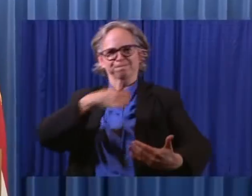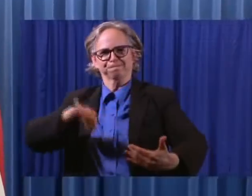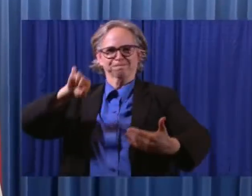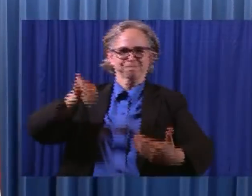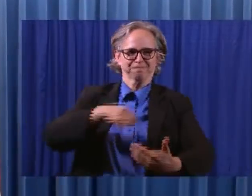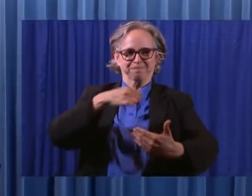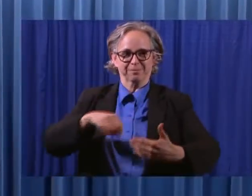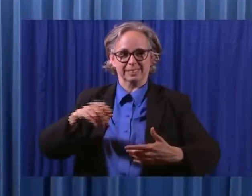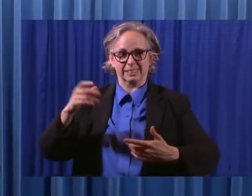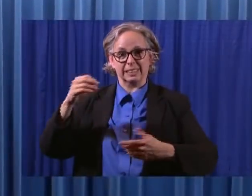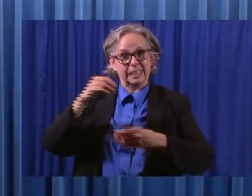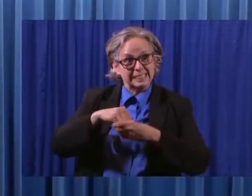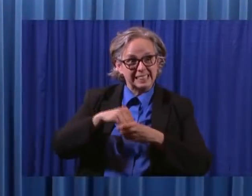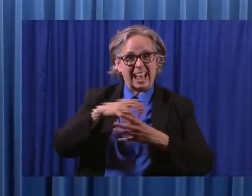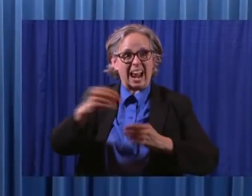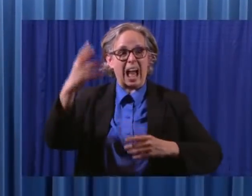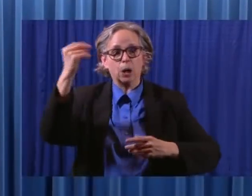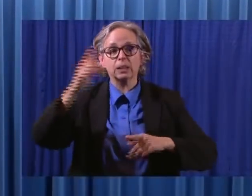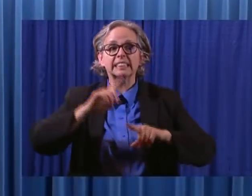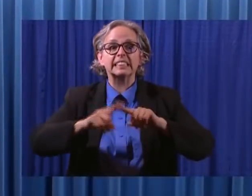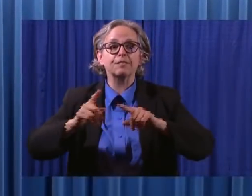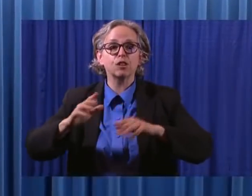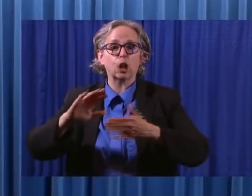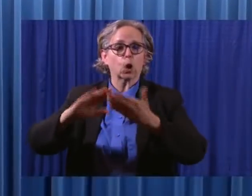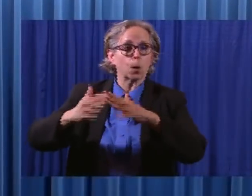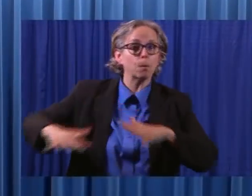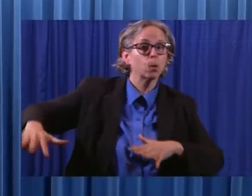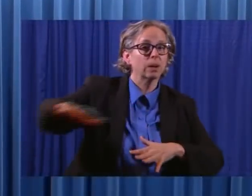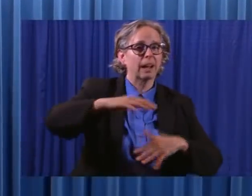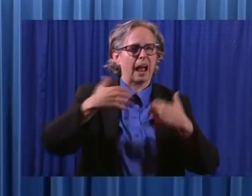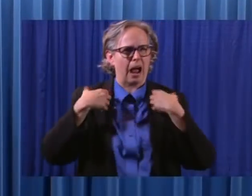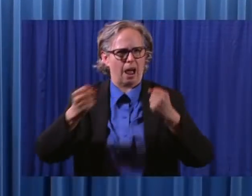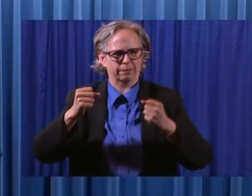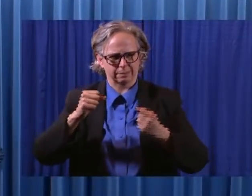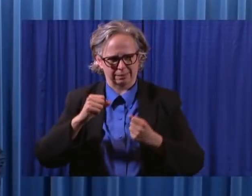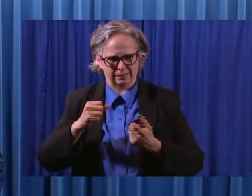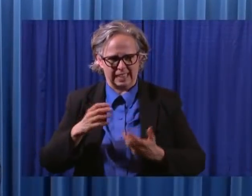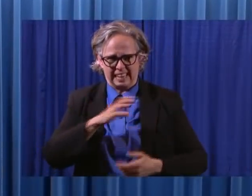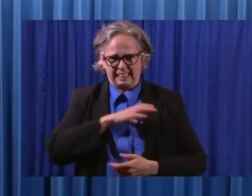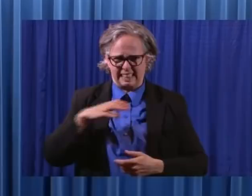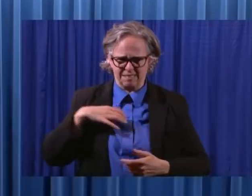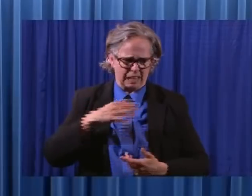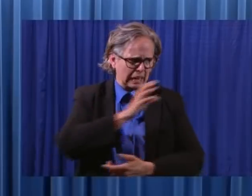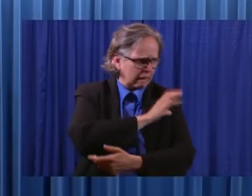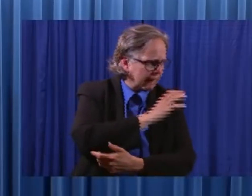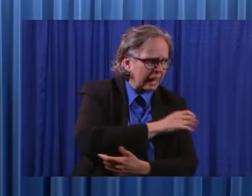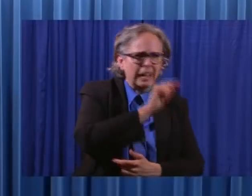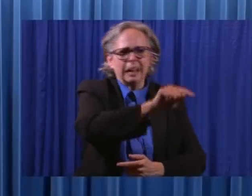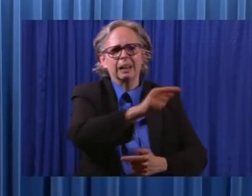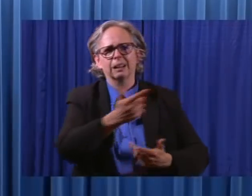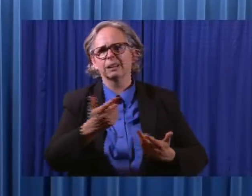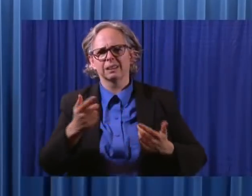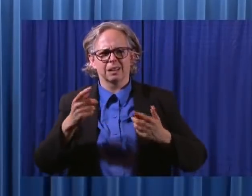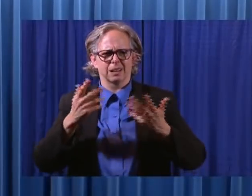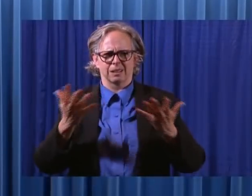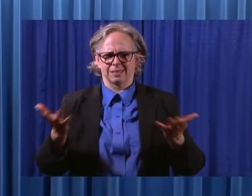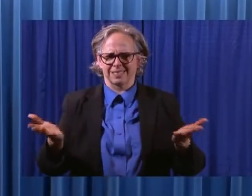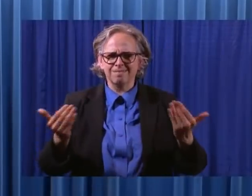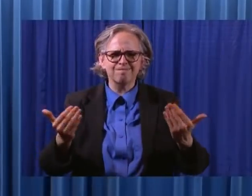outdoors at University Hospital, UH, Cleveland Clinic, and Metro Health locations. So let's listen.